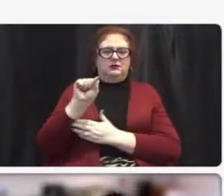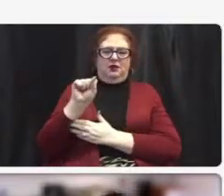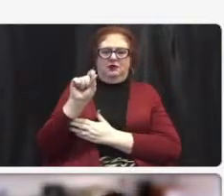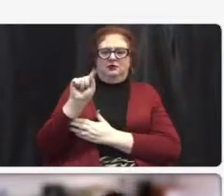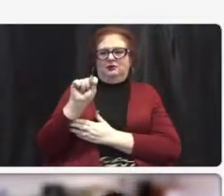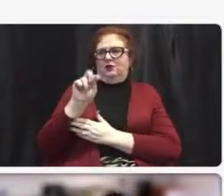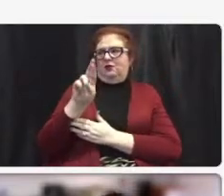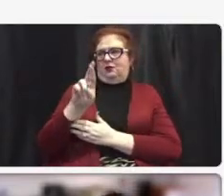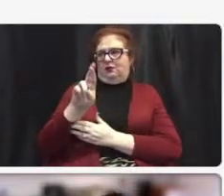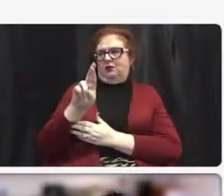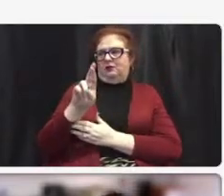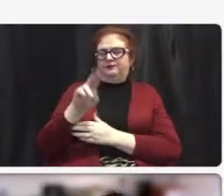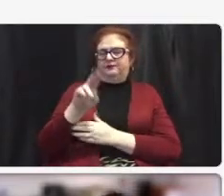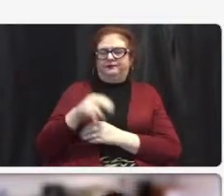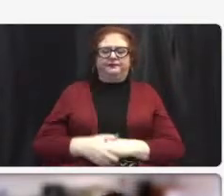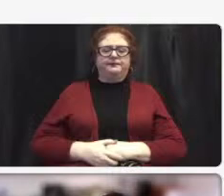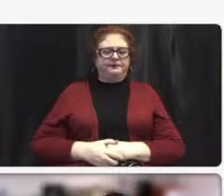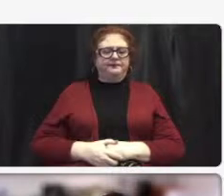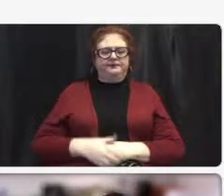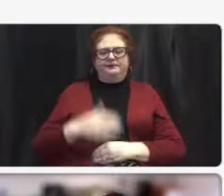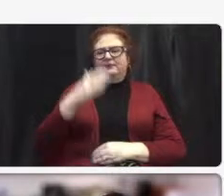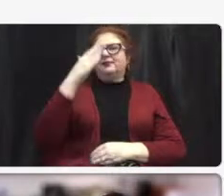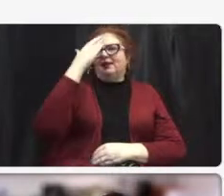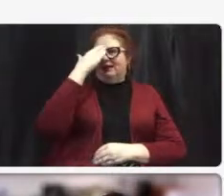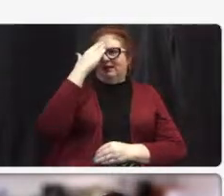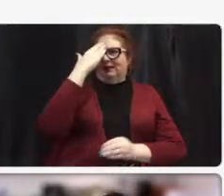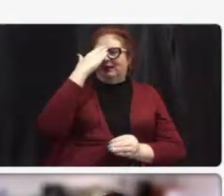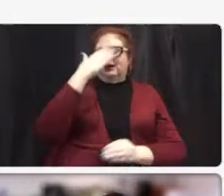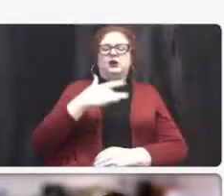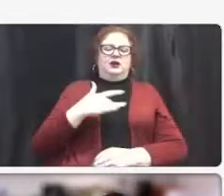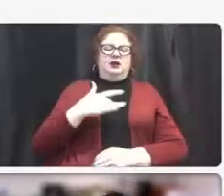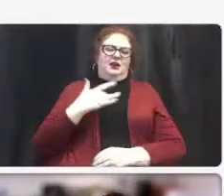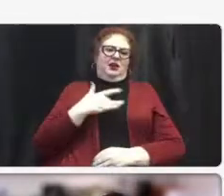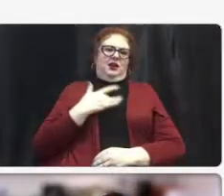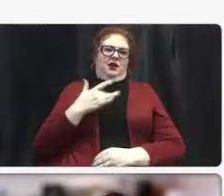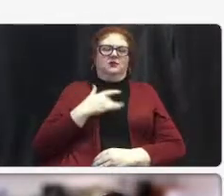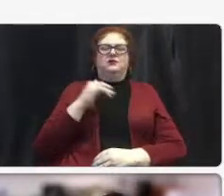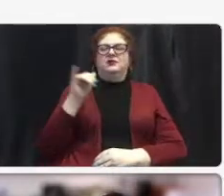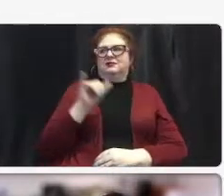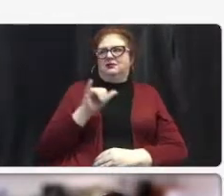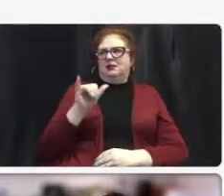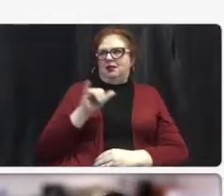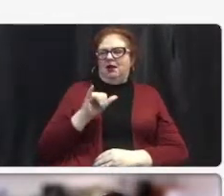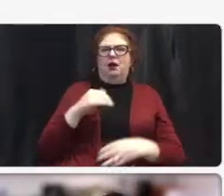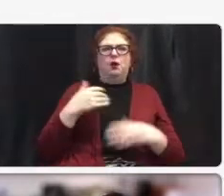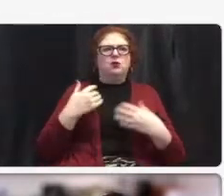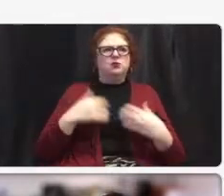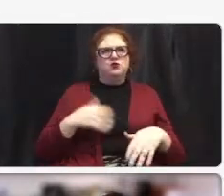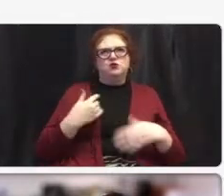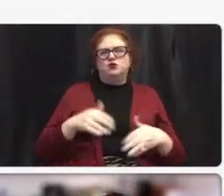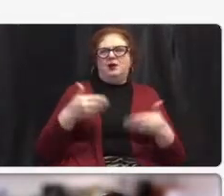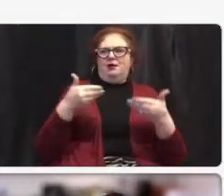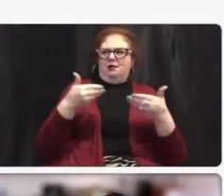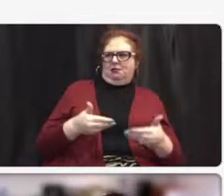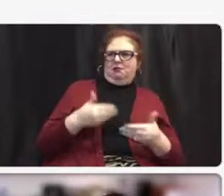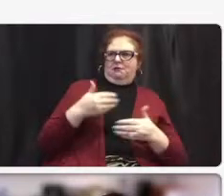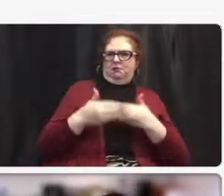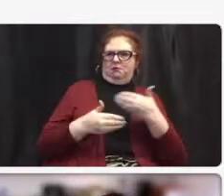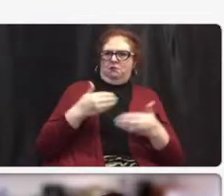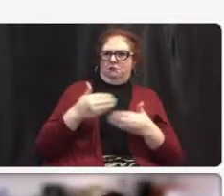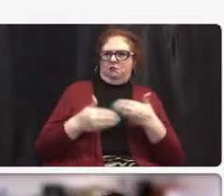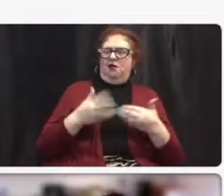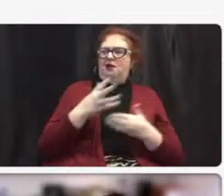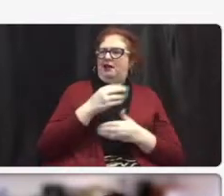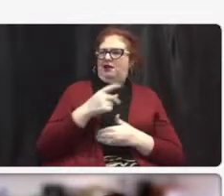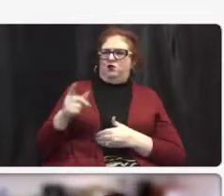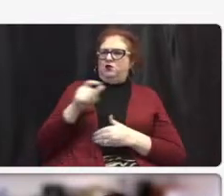I know it feels like it's a process, and maybe you don't have all the answers, Maybe you don't know